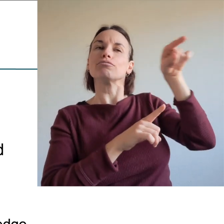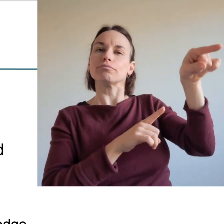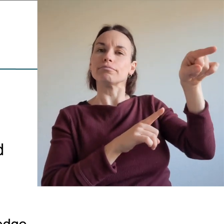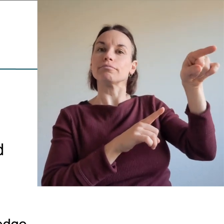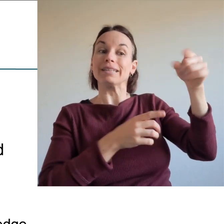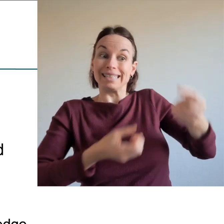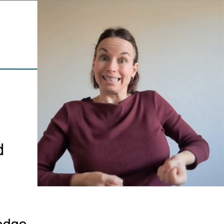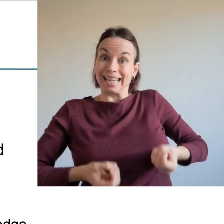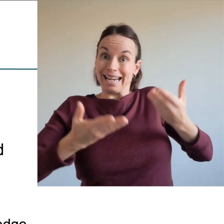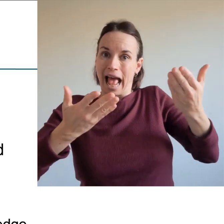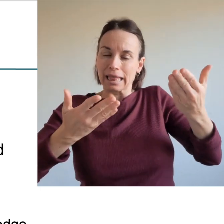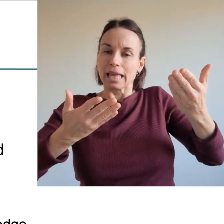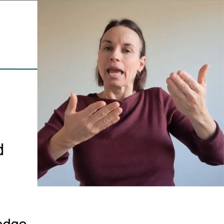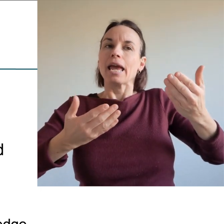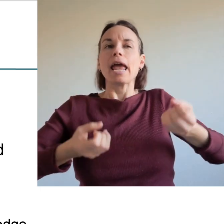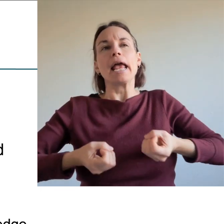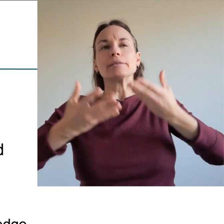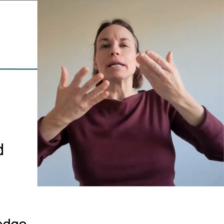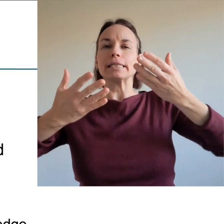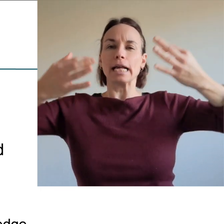different sources of knowledge.